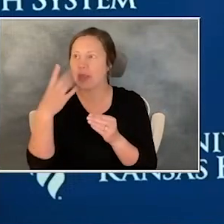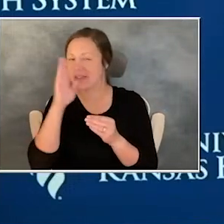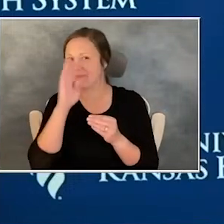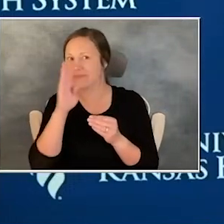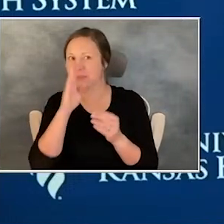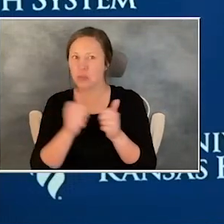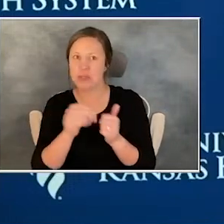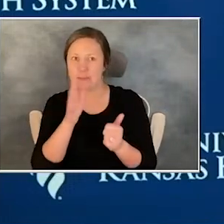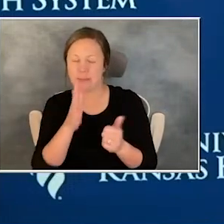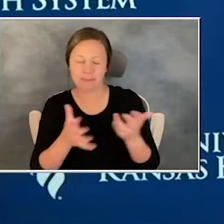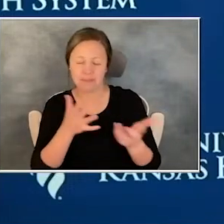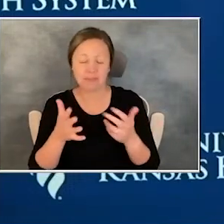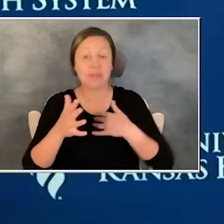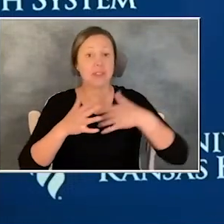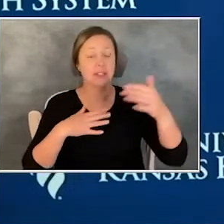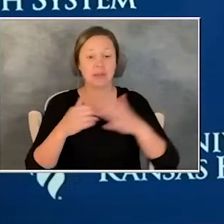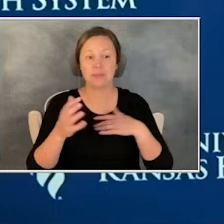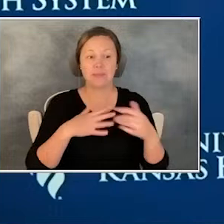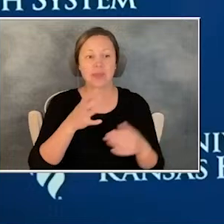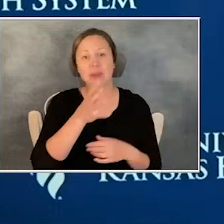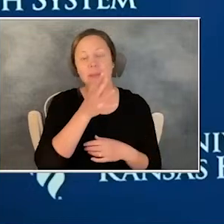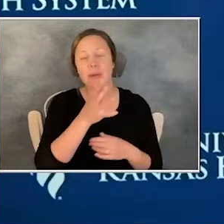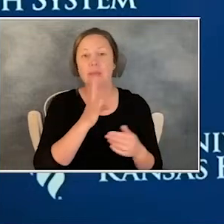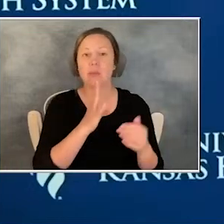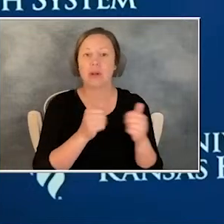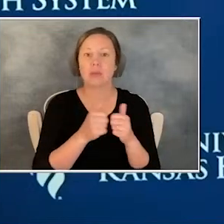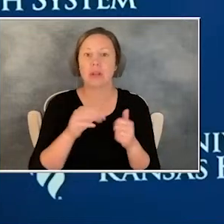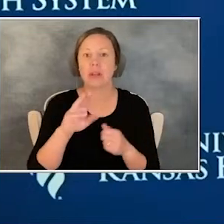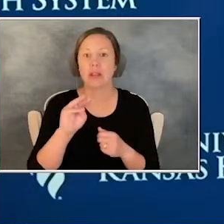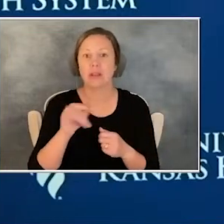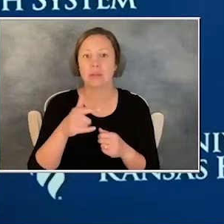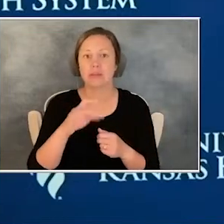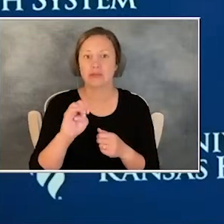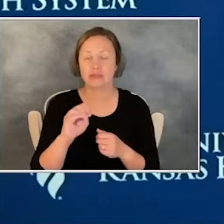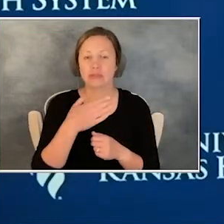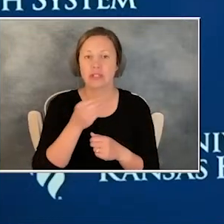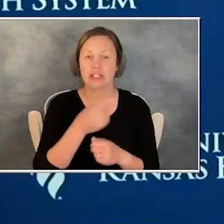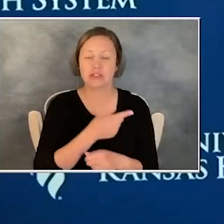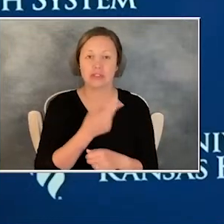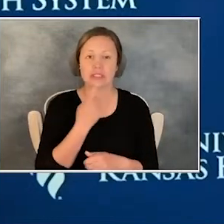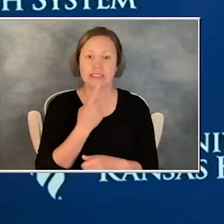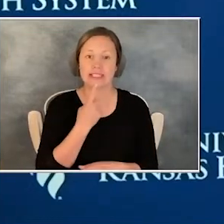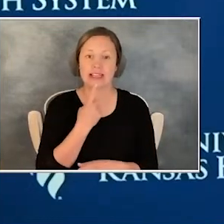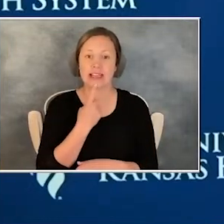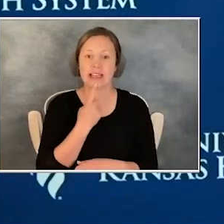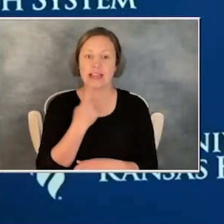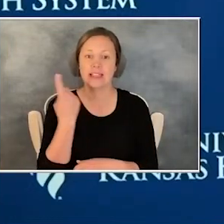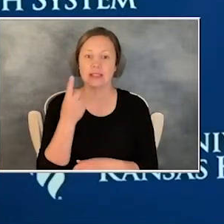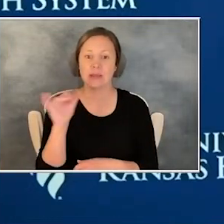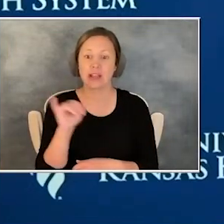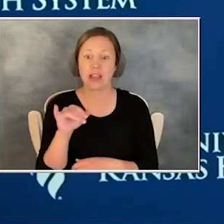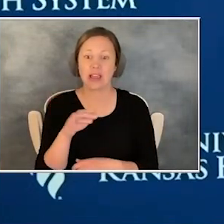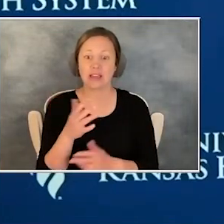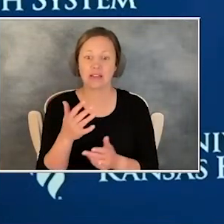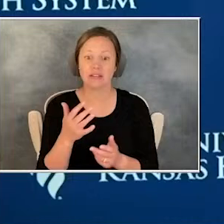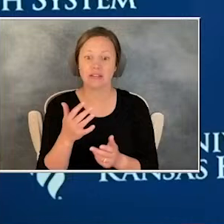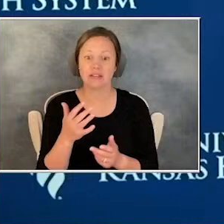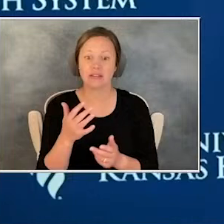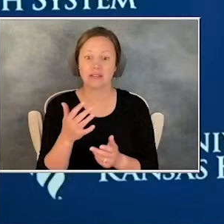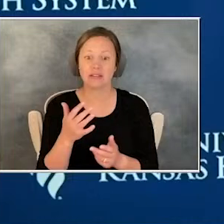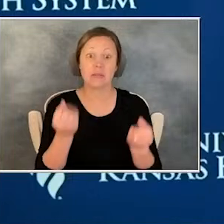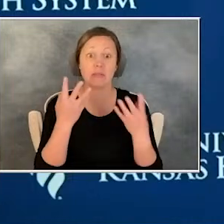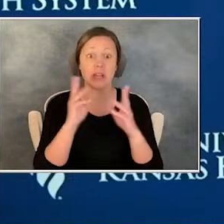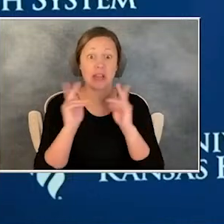So my mom was talking to Michelle, and Michelle had said something as if, a lot of people would have done this a while